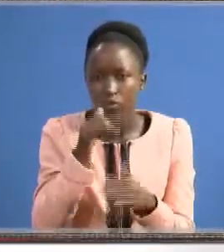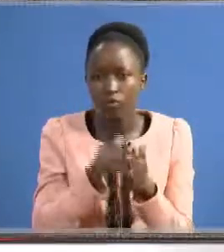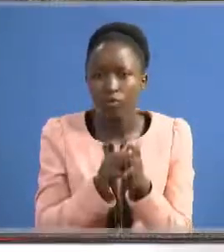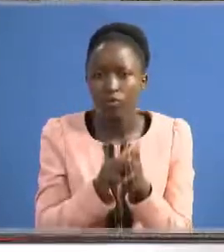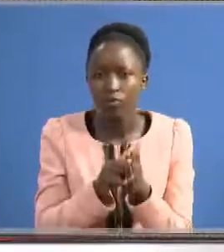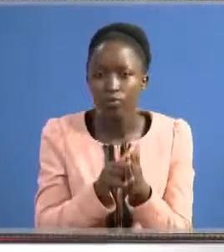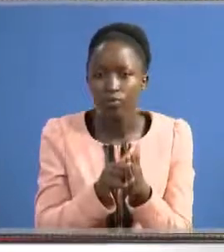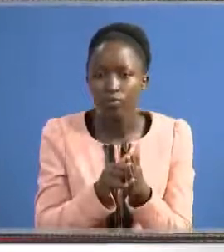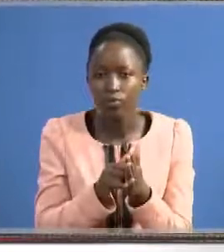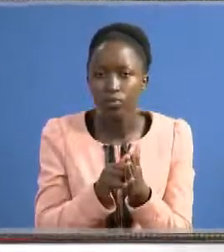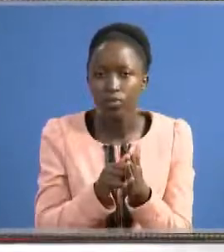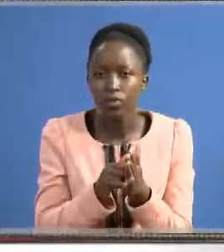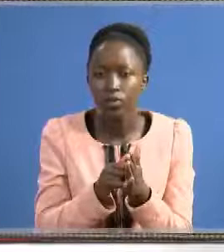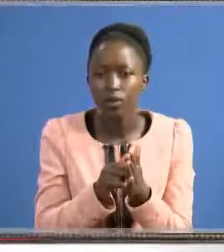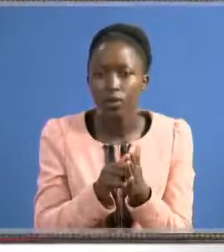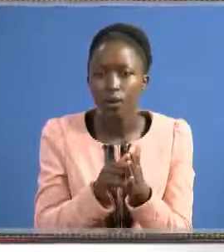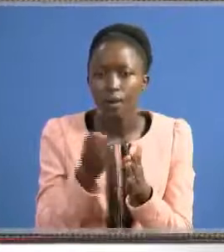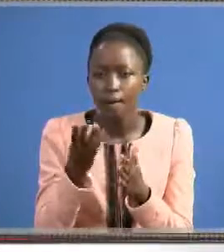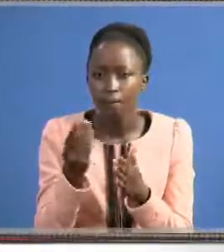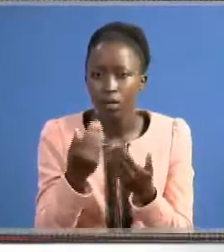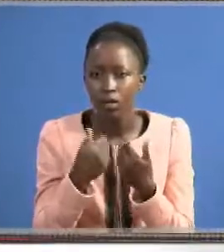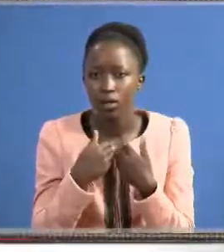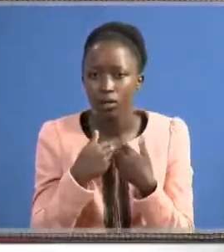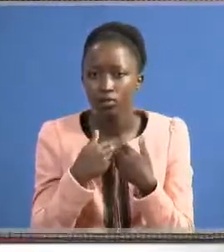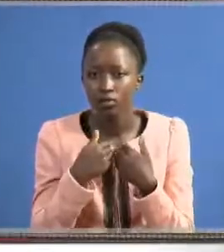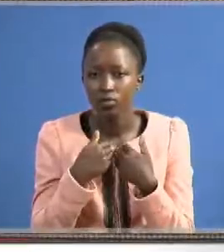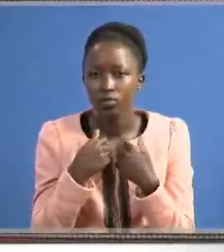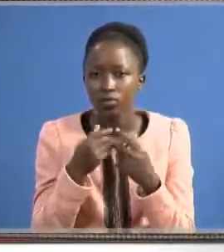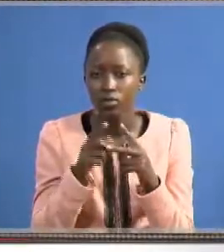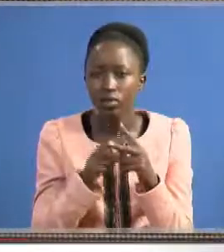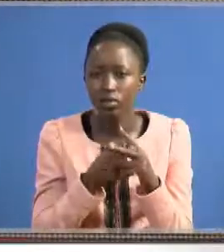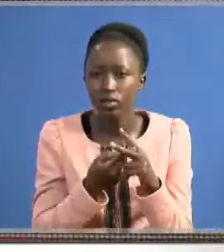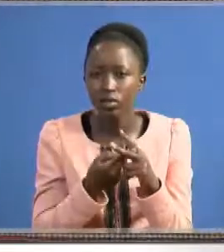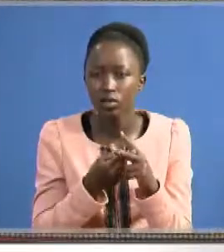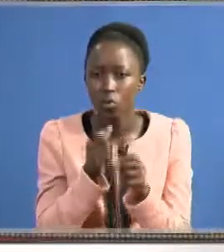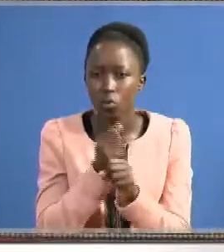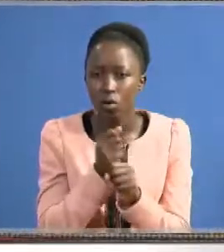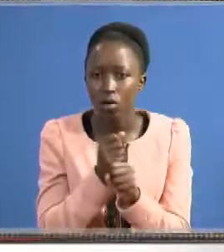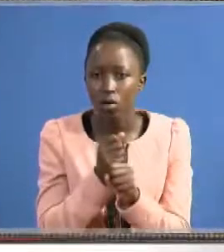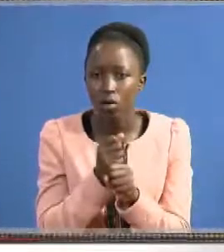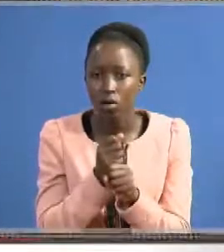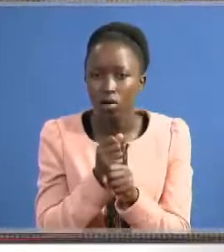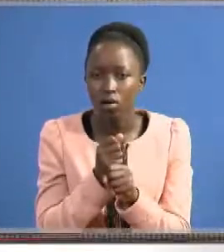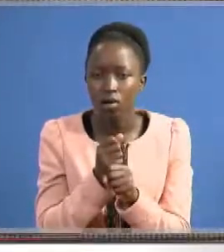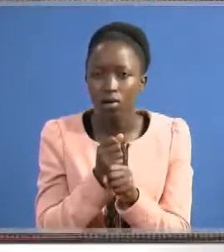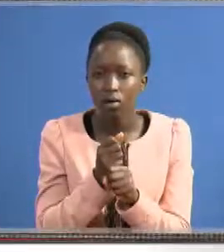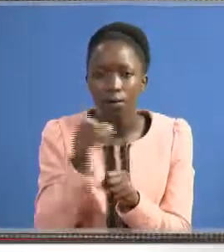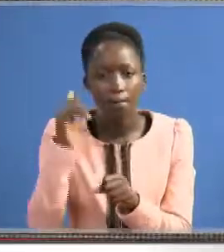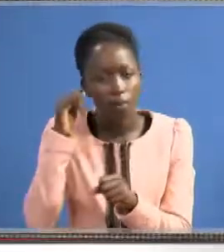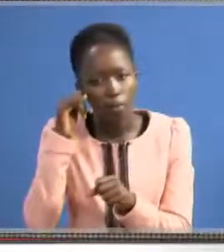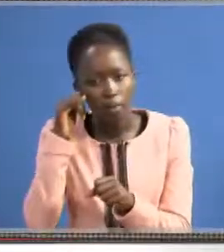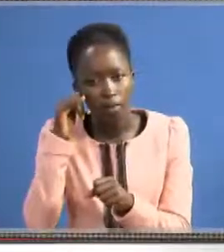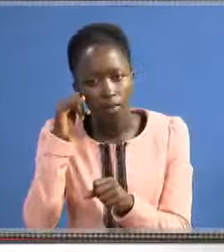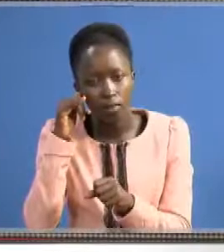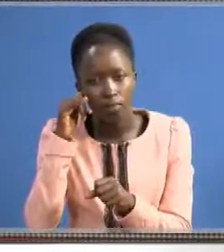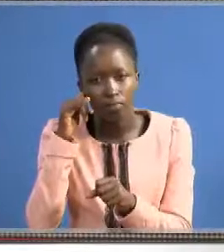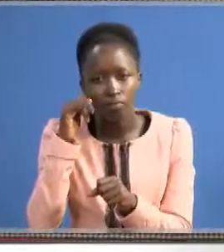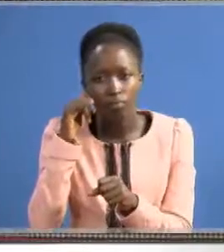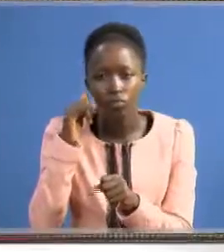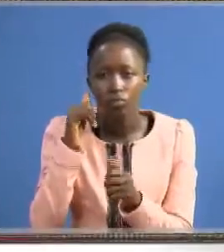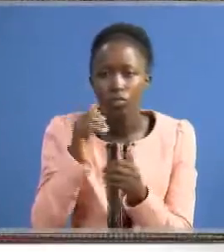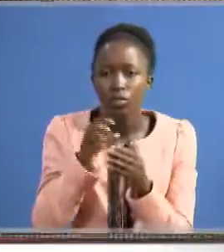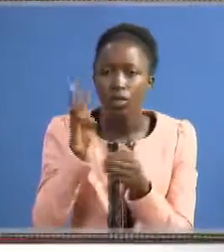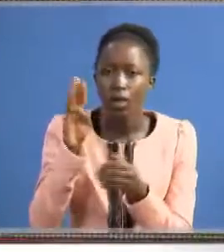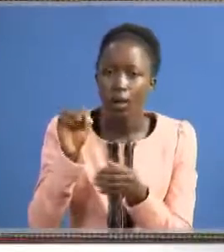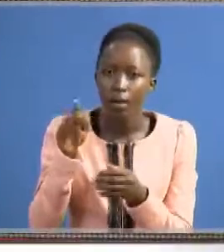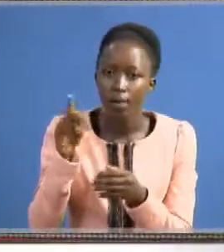debts. And this will include tracking graduates working in enterprises such as mobile customer services, such as